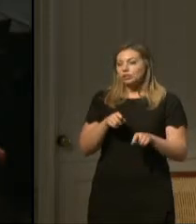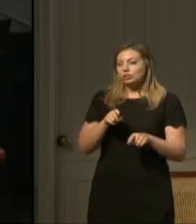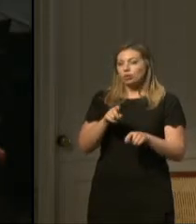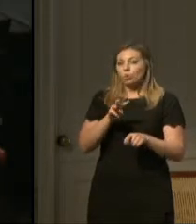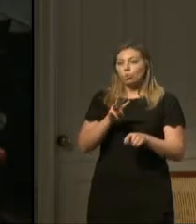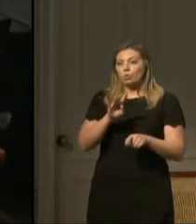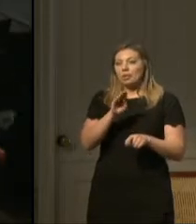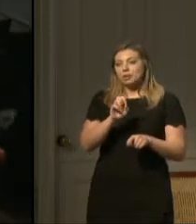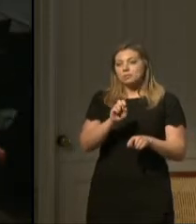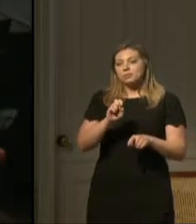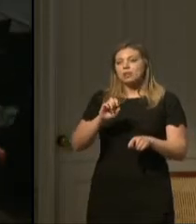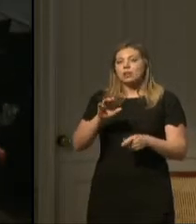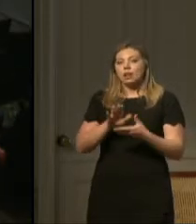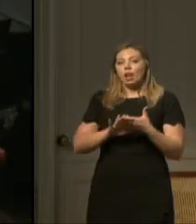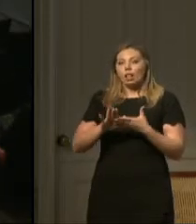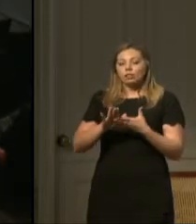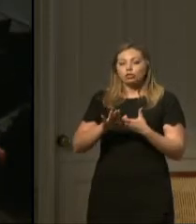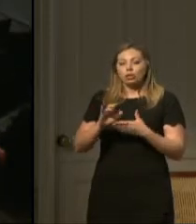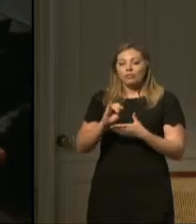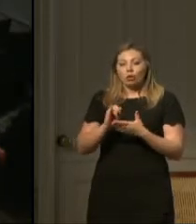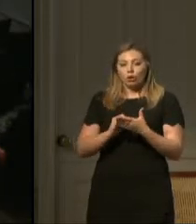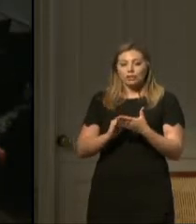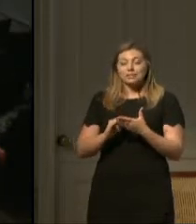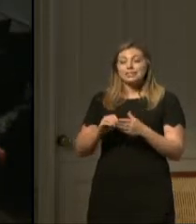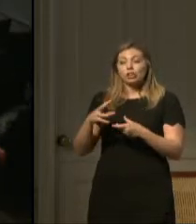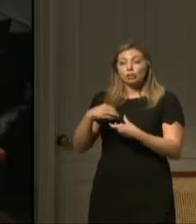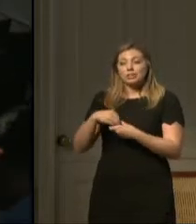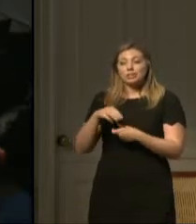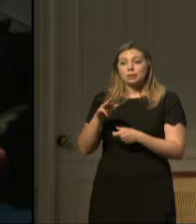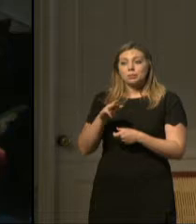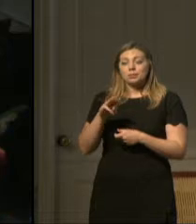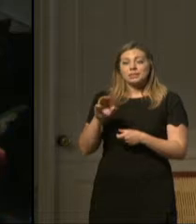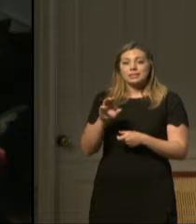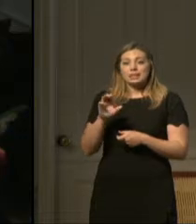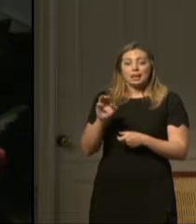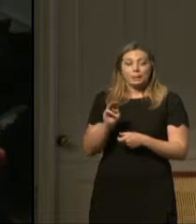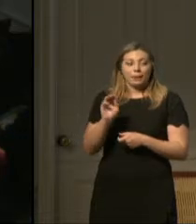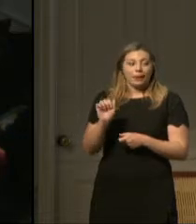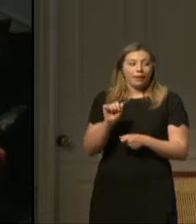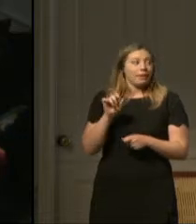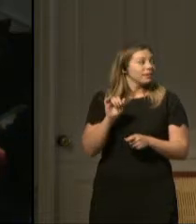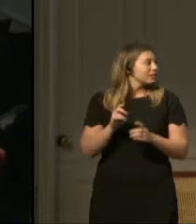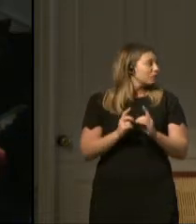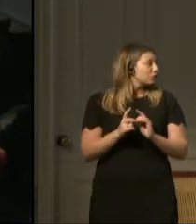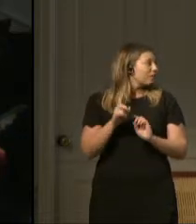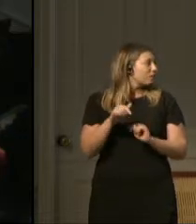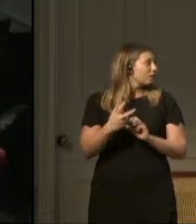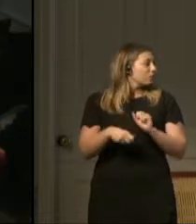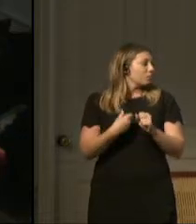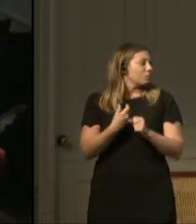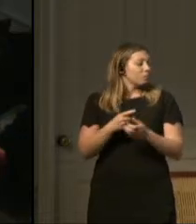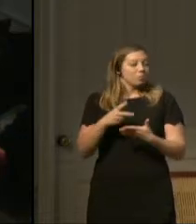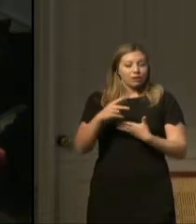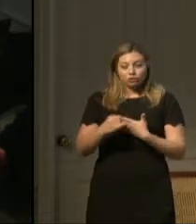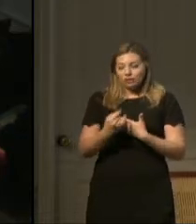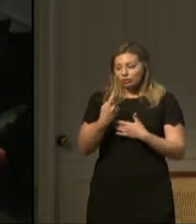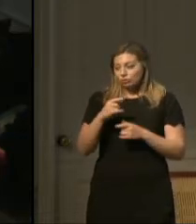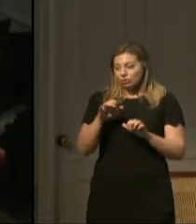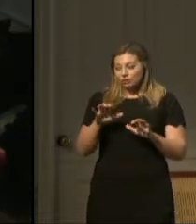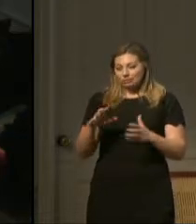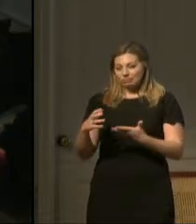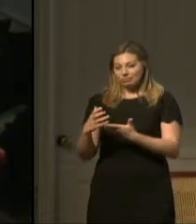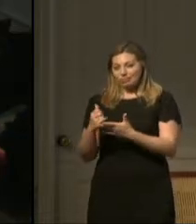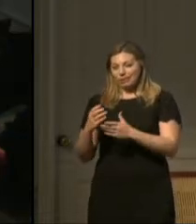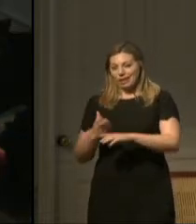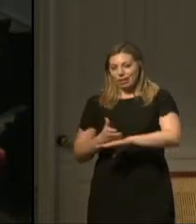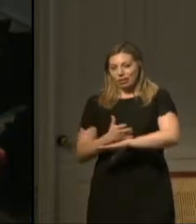Museum of Art, including WCMA Digital, which is a 3-year project to enhance engagement through digital collections and data at